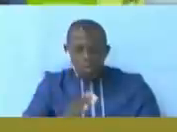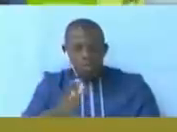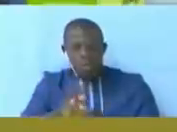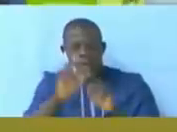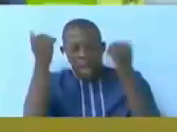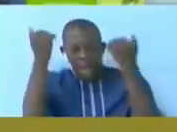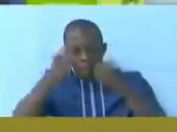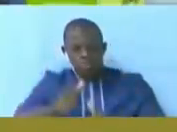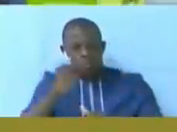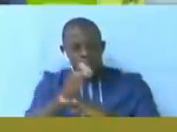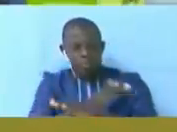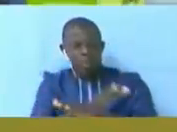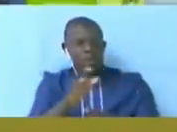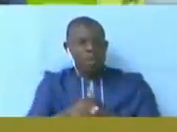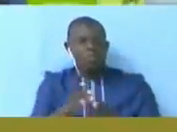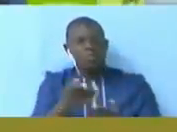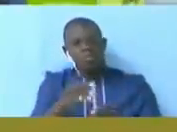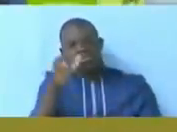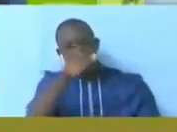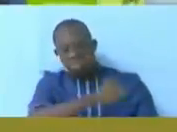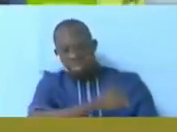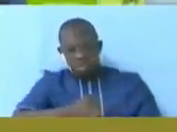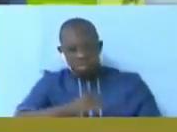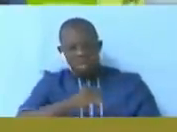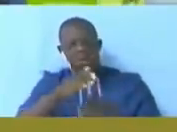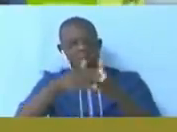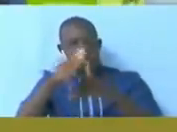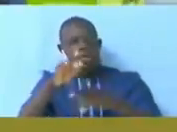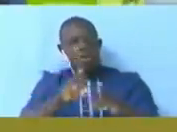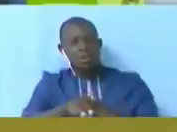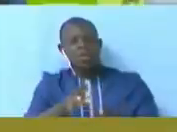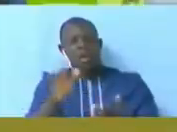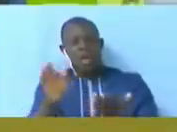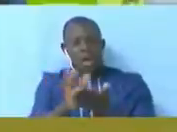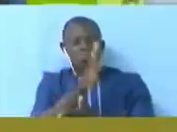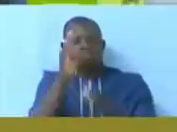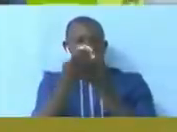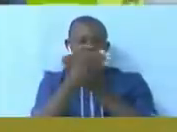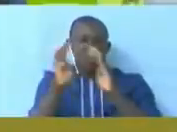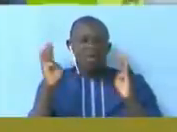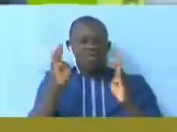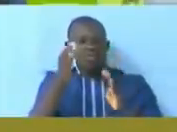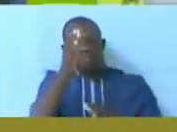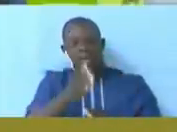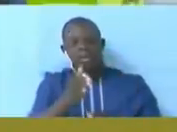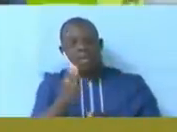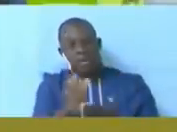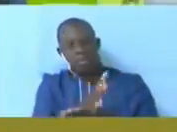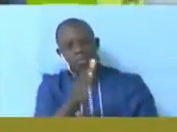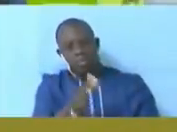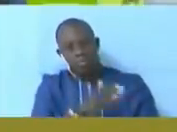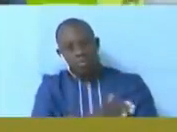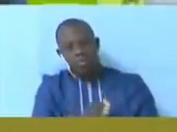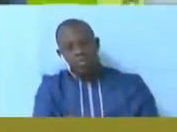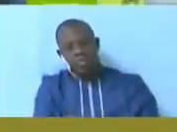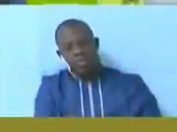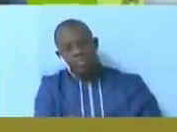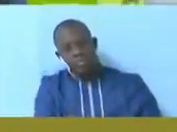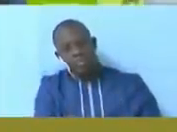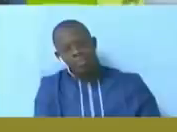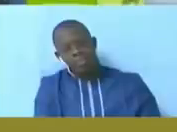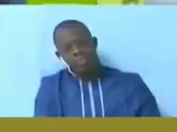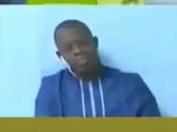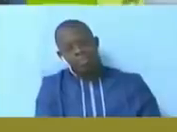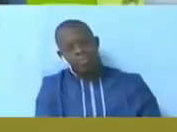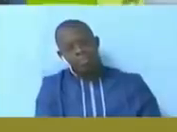yo buruka ka foko nin amari ku jaw balake ku jaw kunton ko e ka fome capital offense wala mo fa na nyon